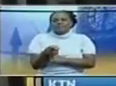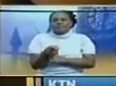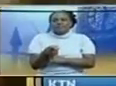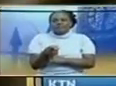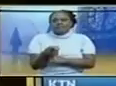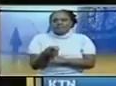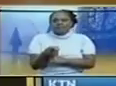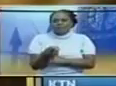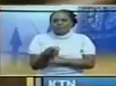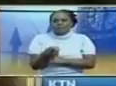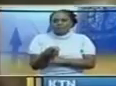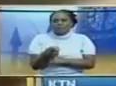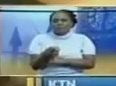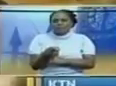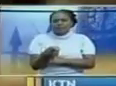Work.